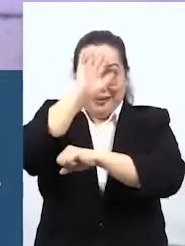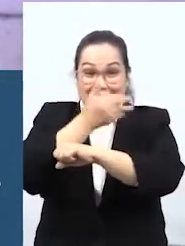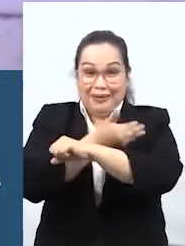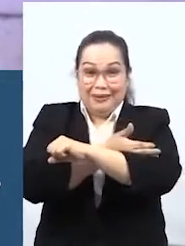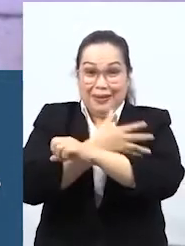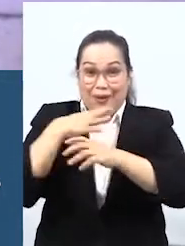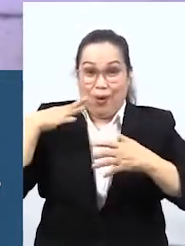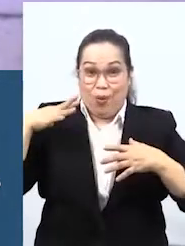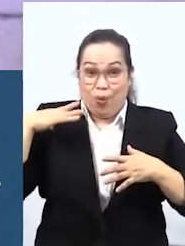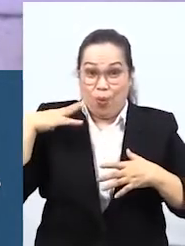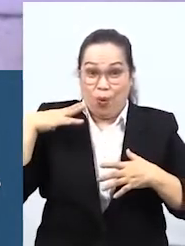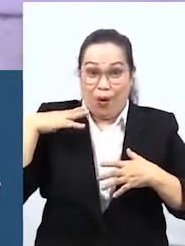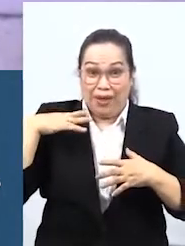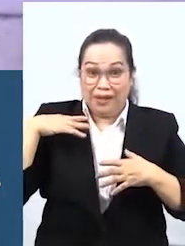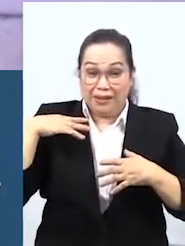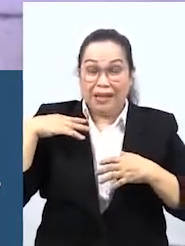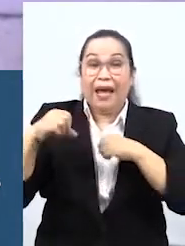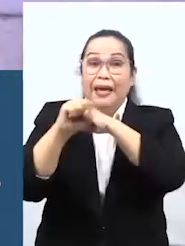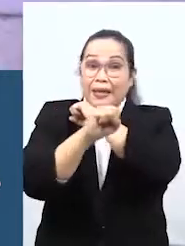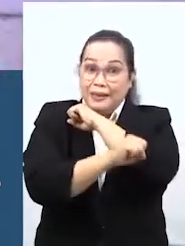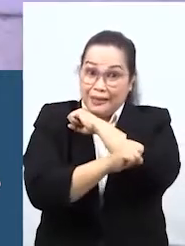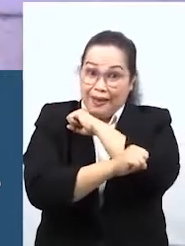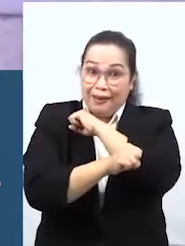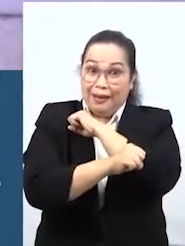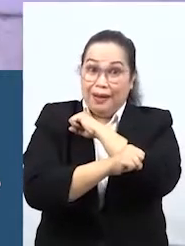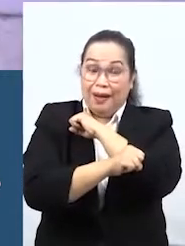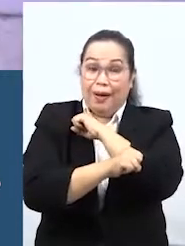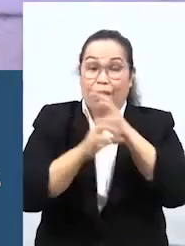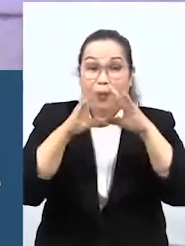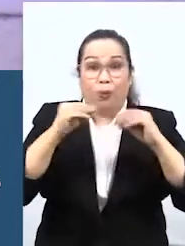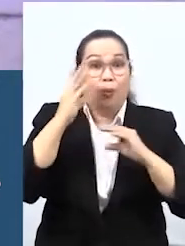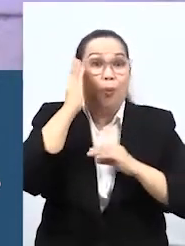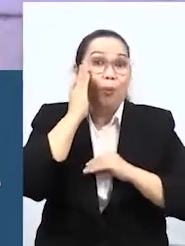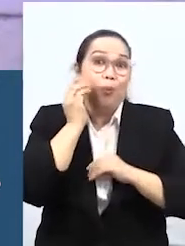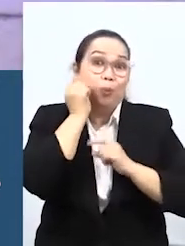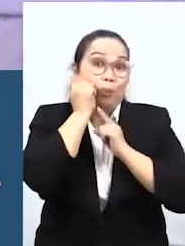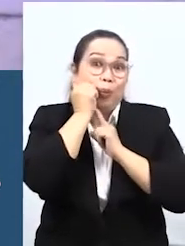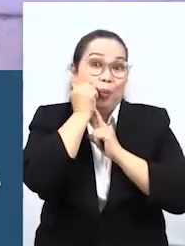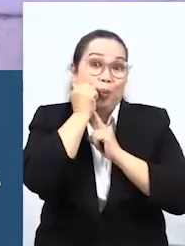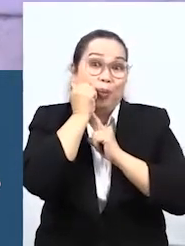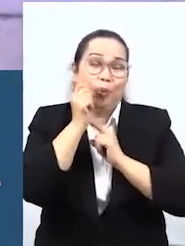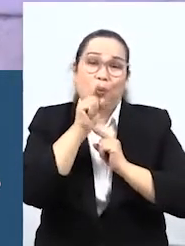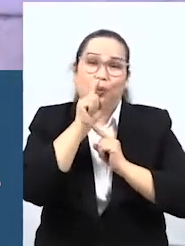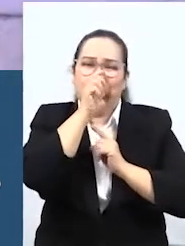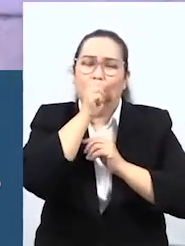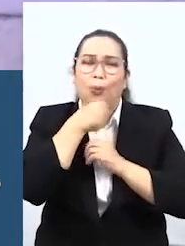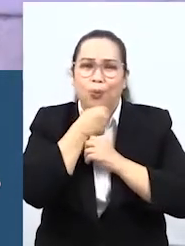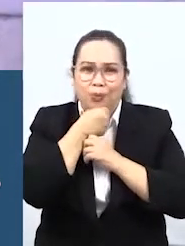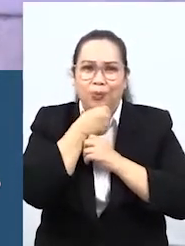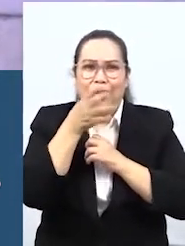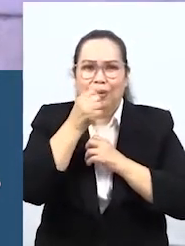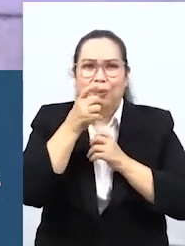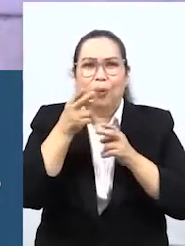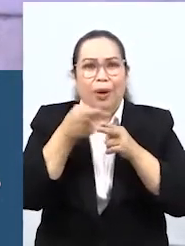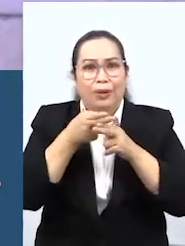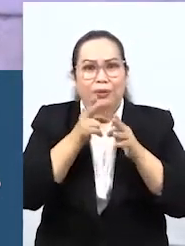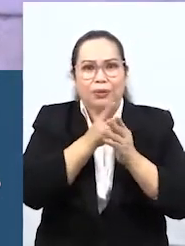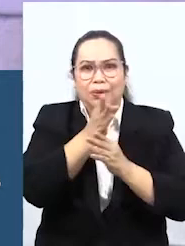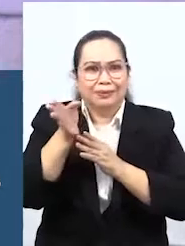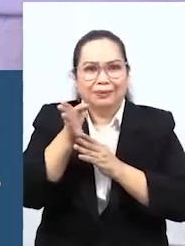Sarah go through menopause and 25 years elapsed before Isaac was born gusto na ng Nil mag-cut